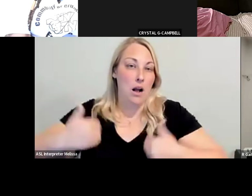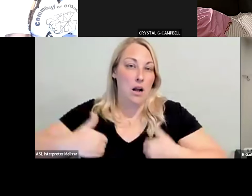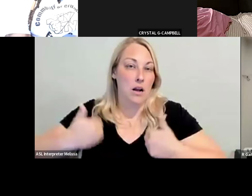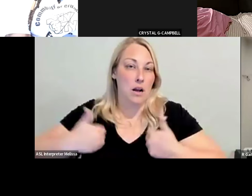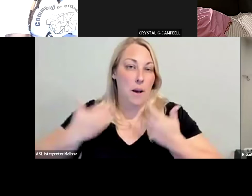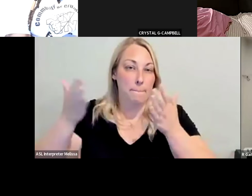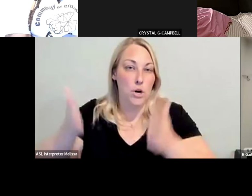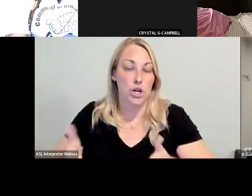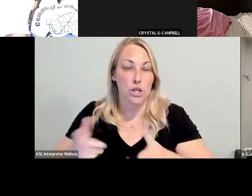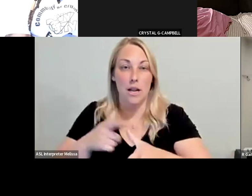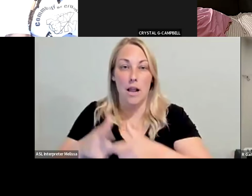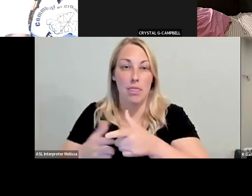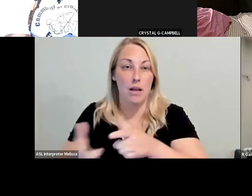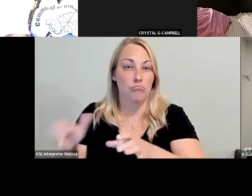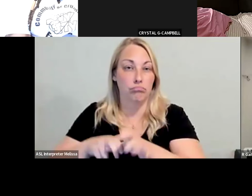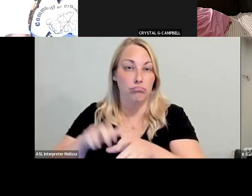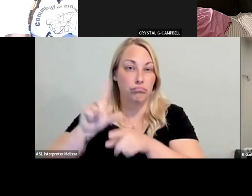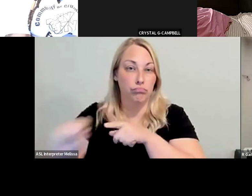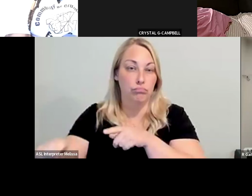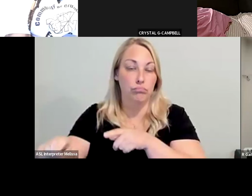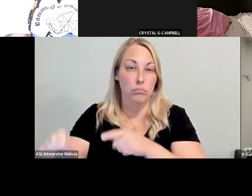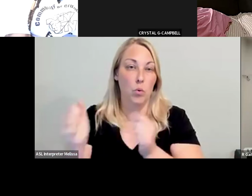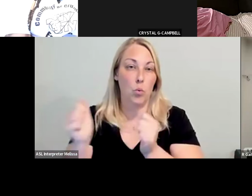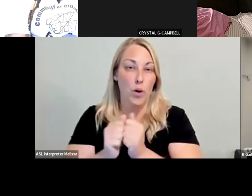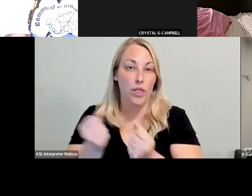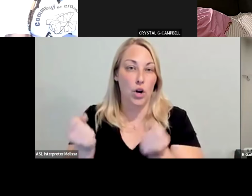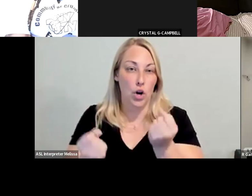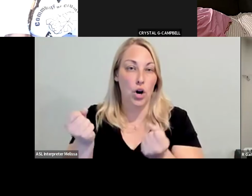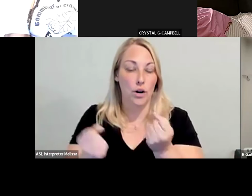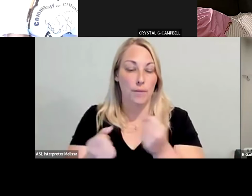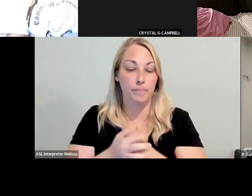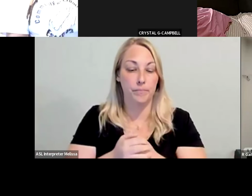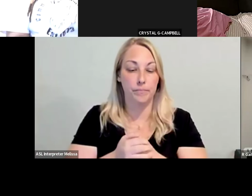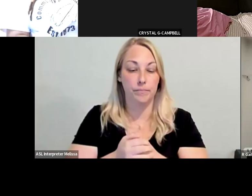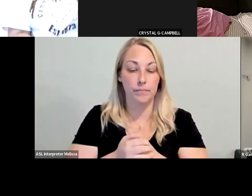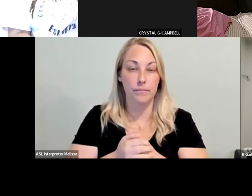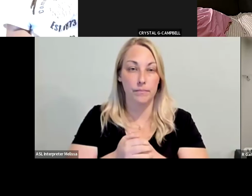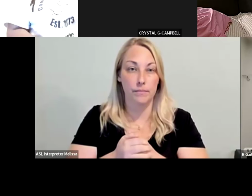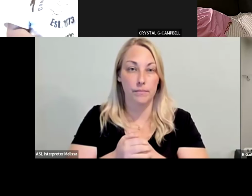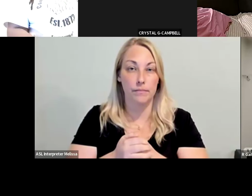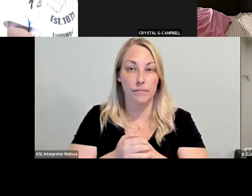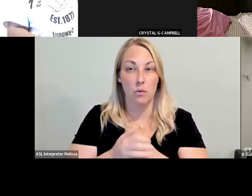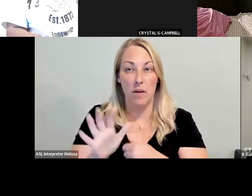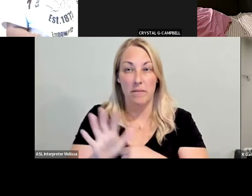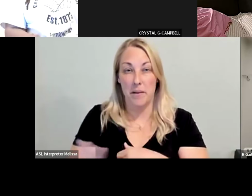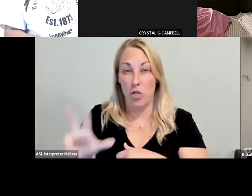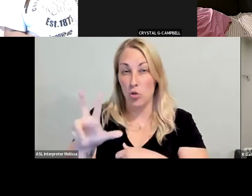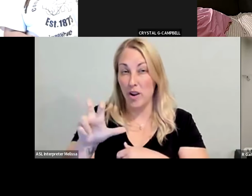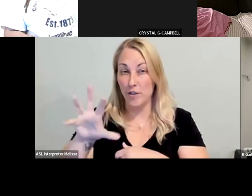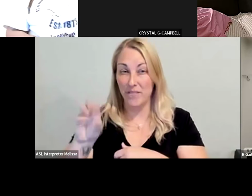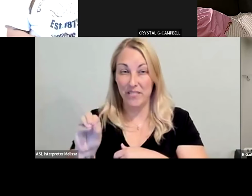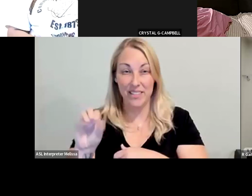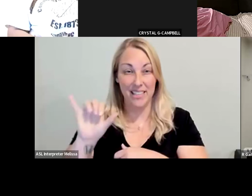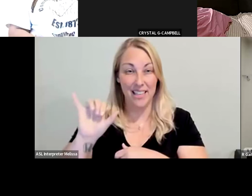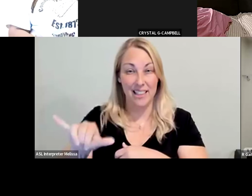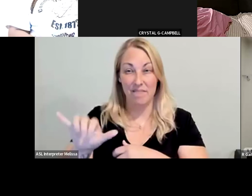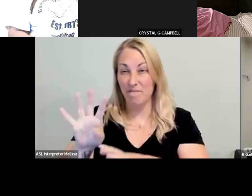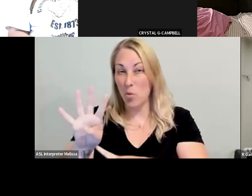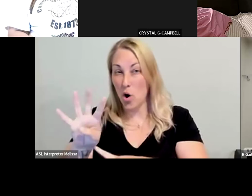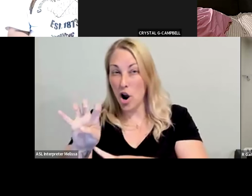off on it. We're right now at its peak. I think we had like 350 to 400 stolen